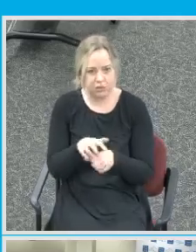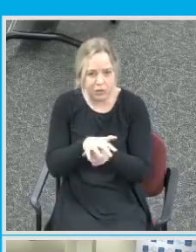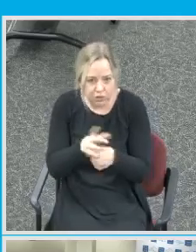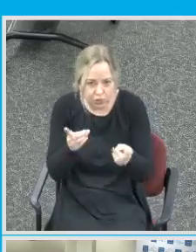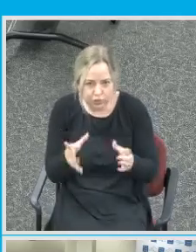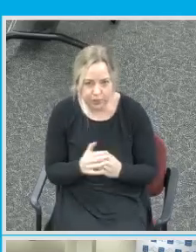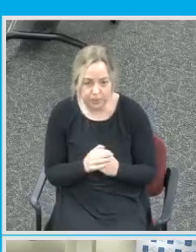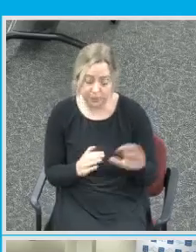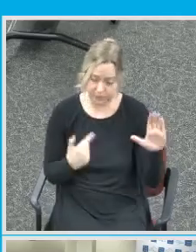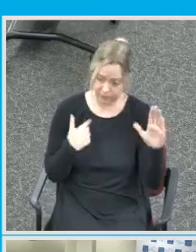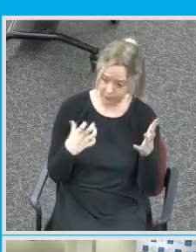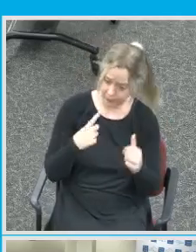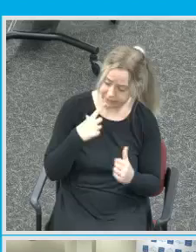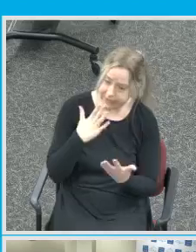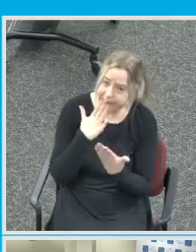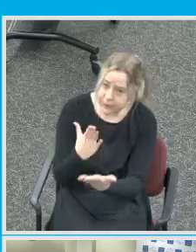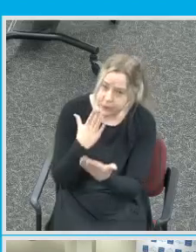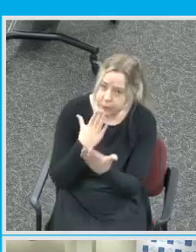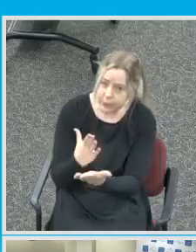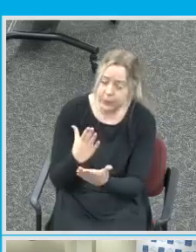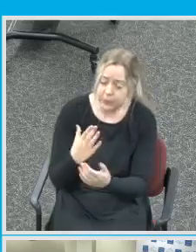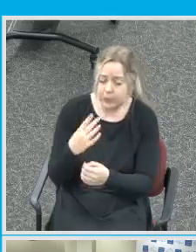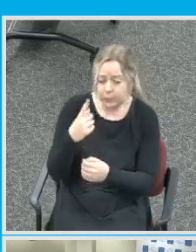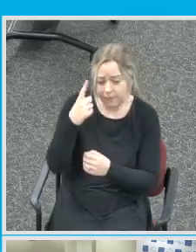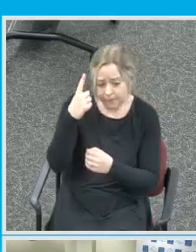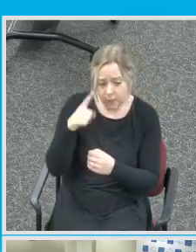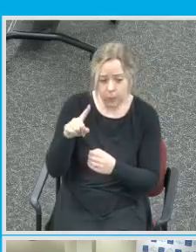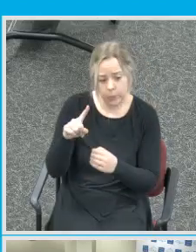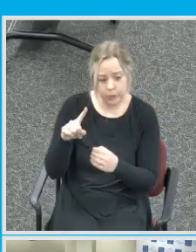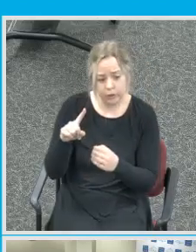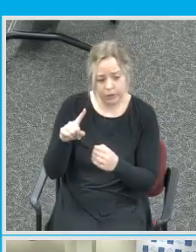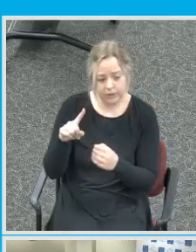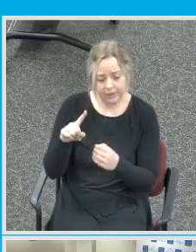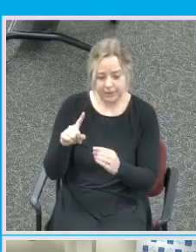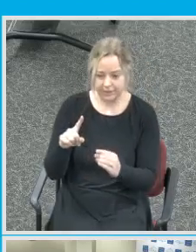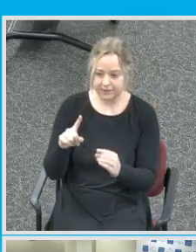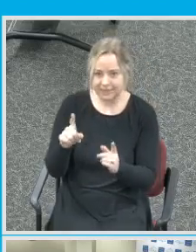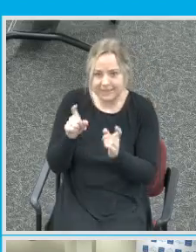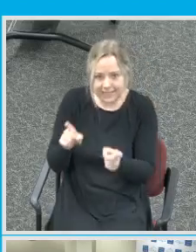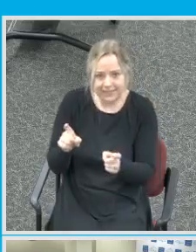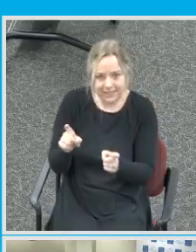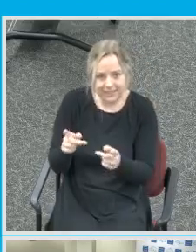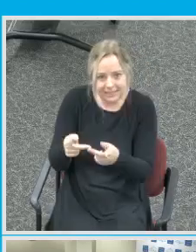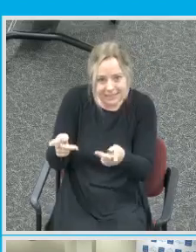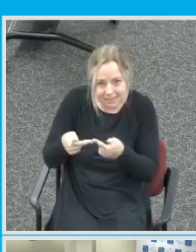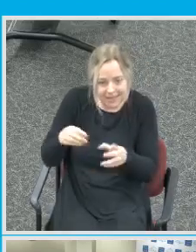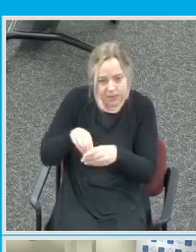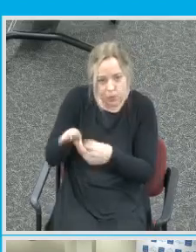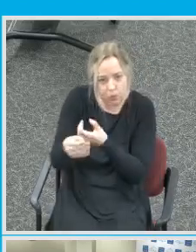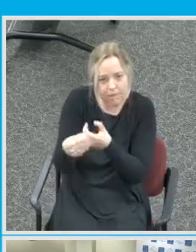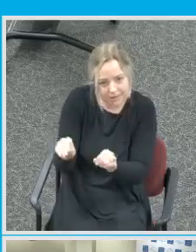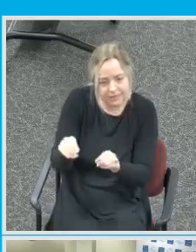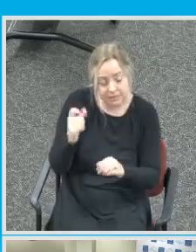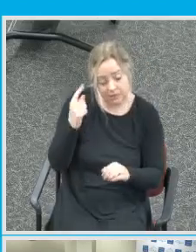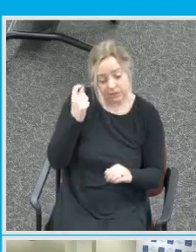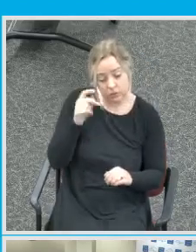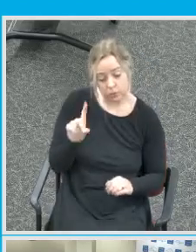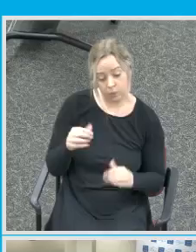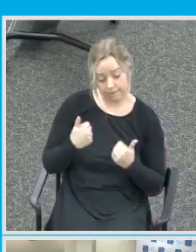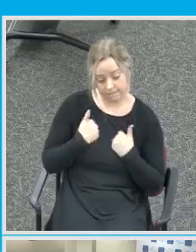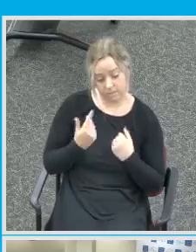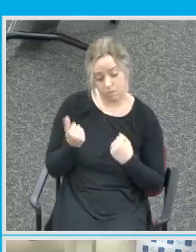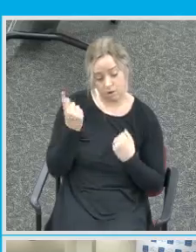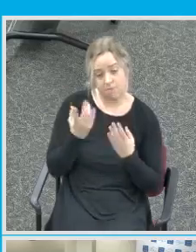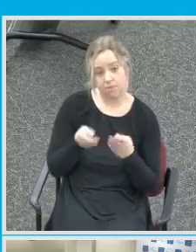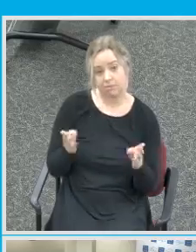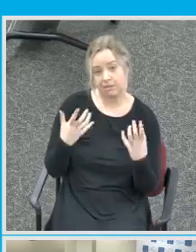want to say thank you also for giving us space at your office, because we just have a one of our public